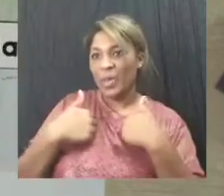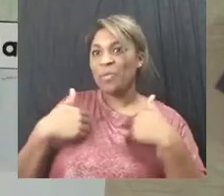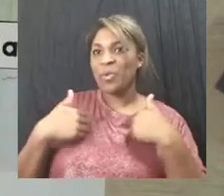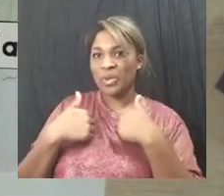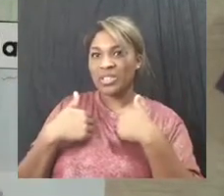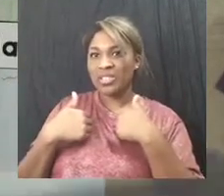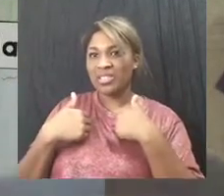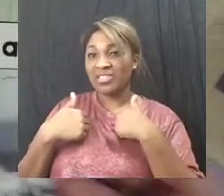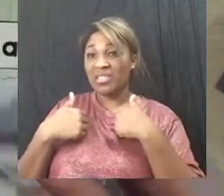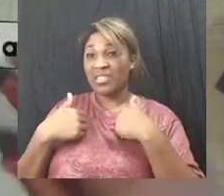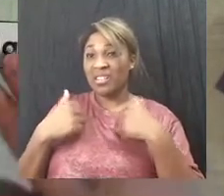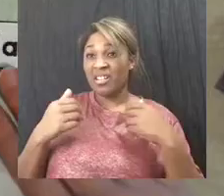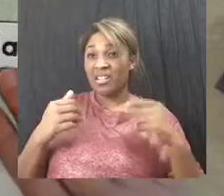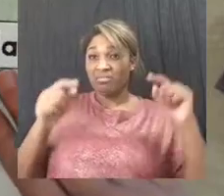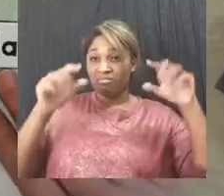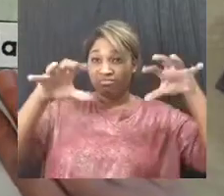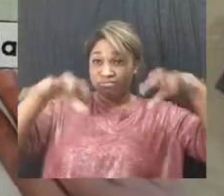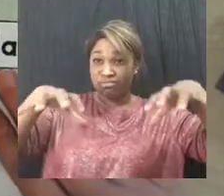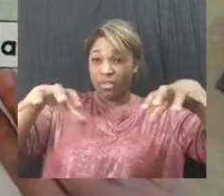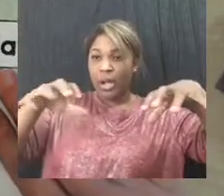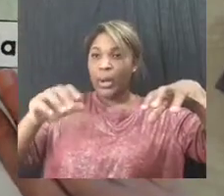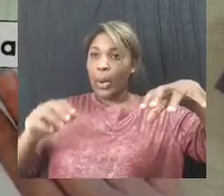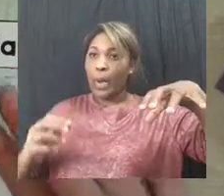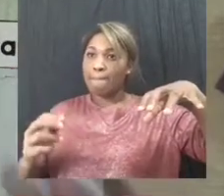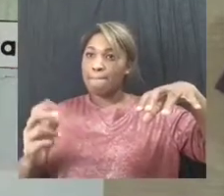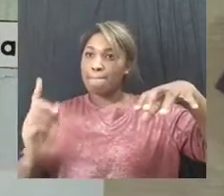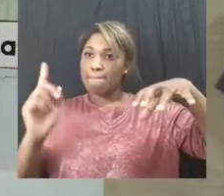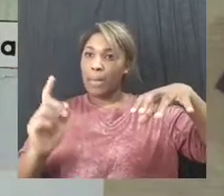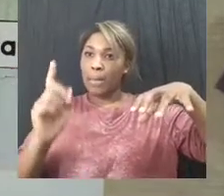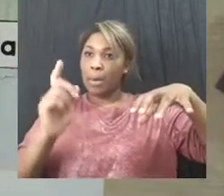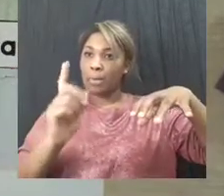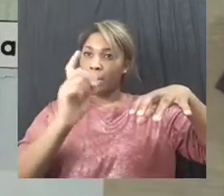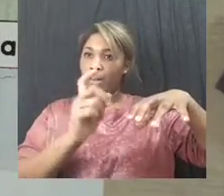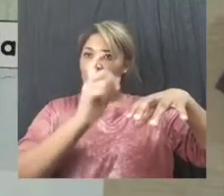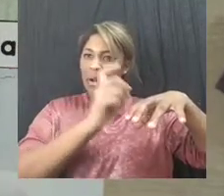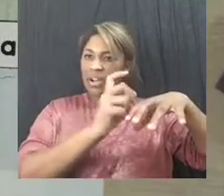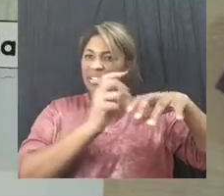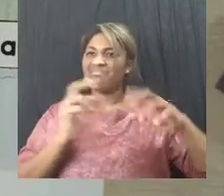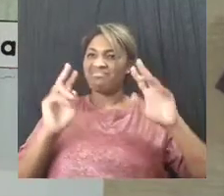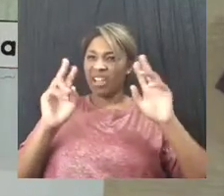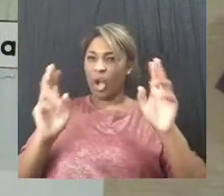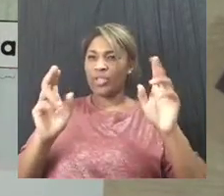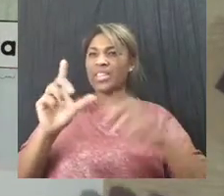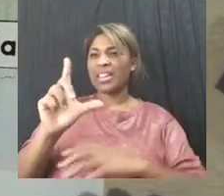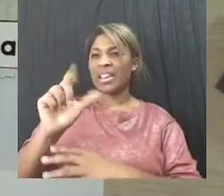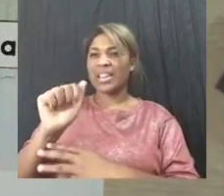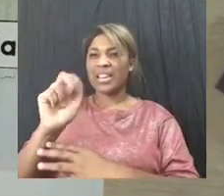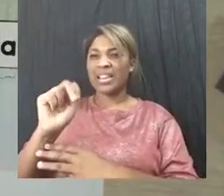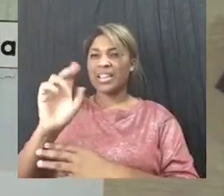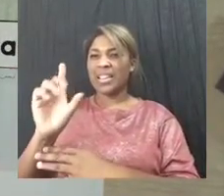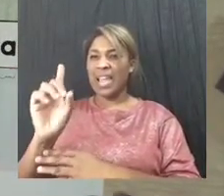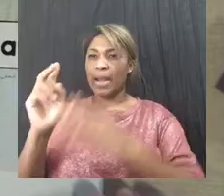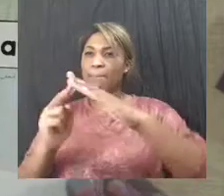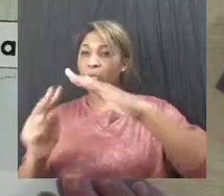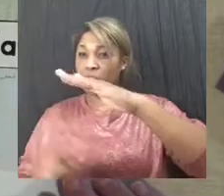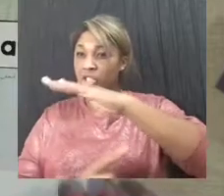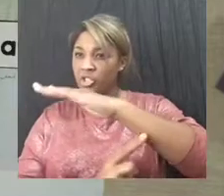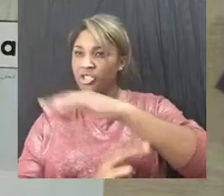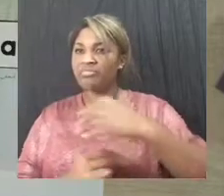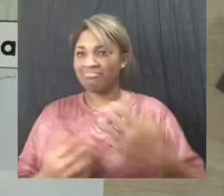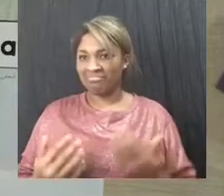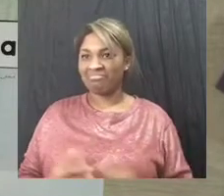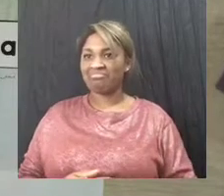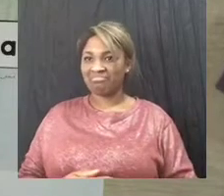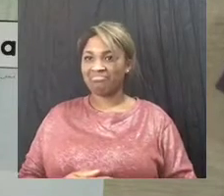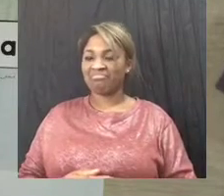right here, when it was frozen over, called a land bridge. They followed the animals, and this was a